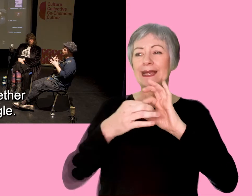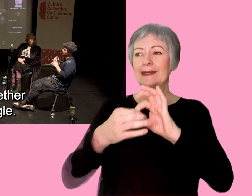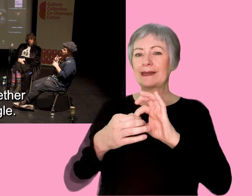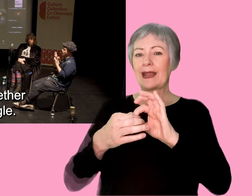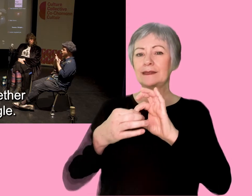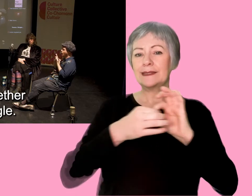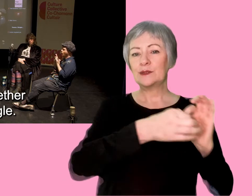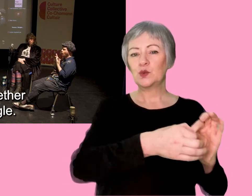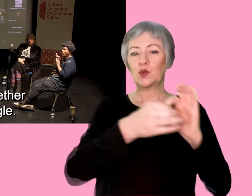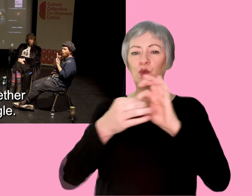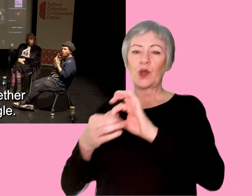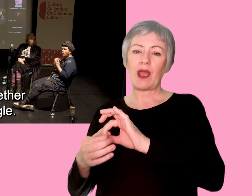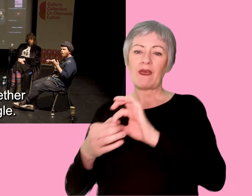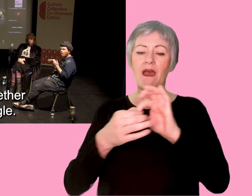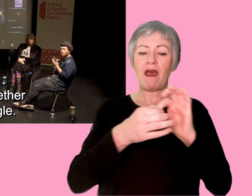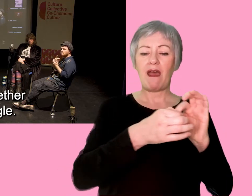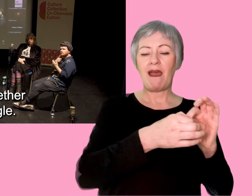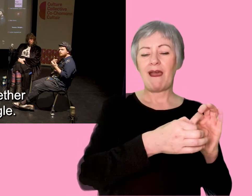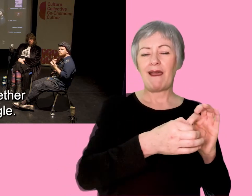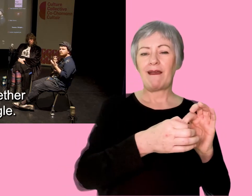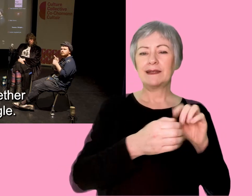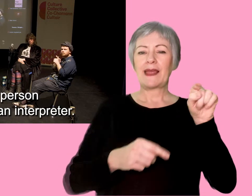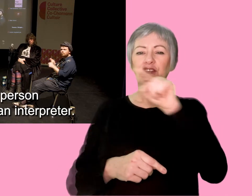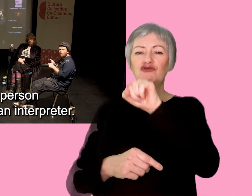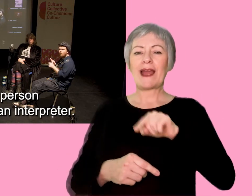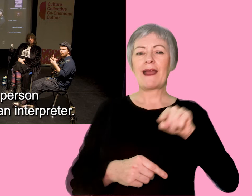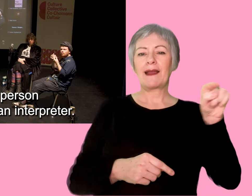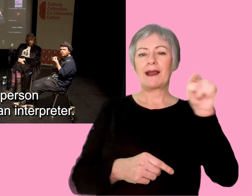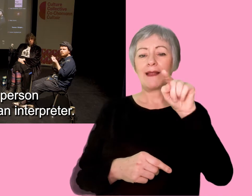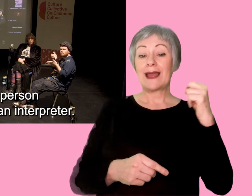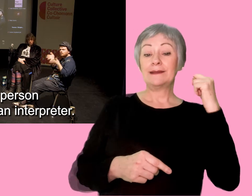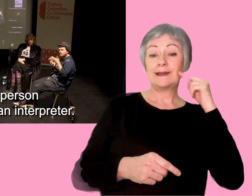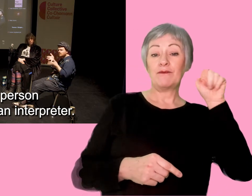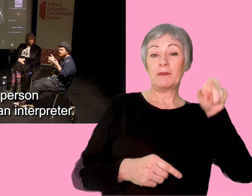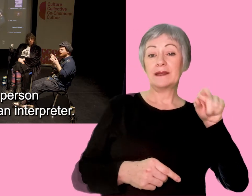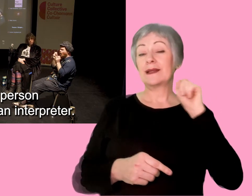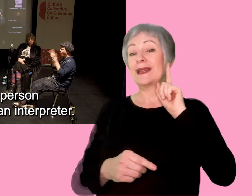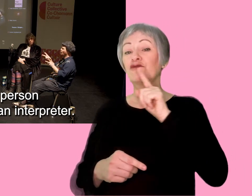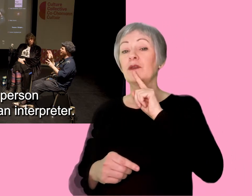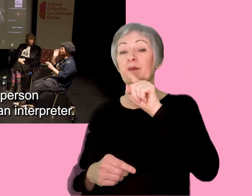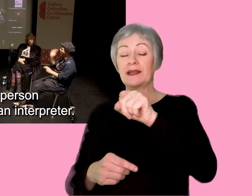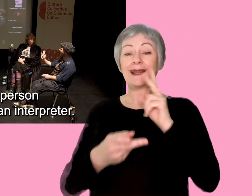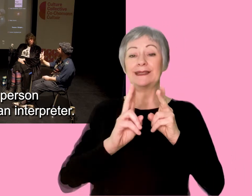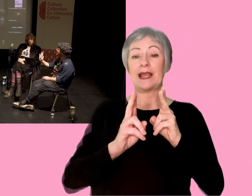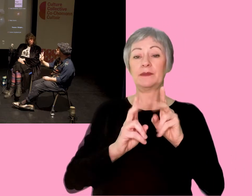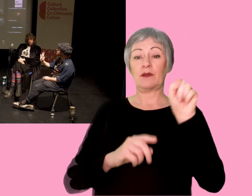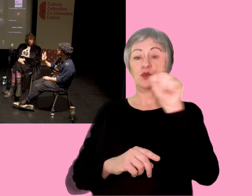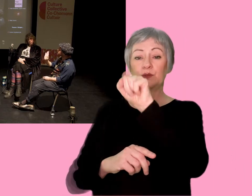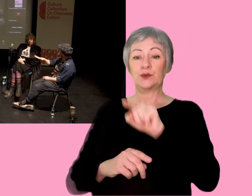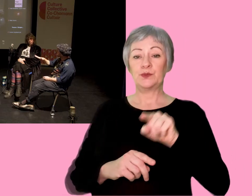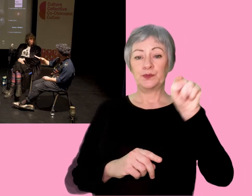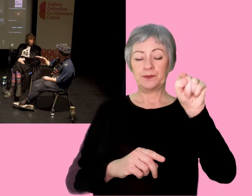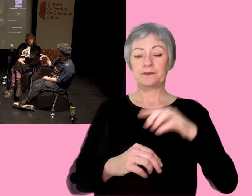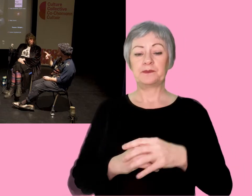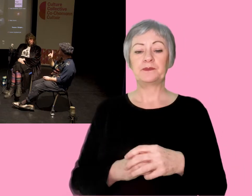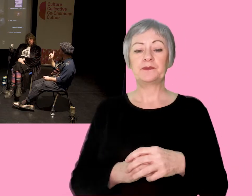connecting us together in a kind of triangle, as a deaf person with a hearing person and an interpreter.